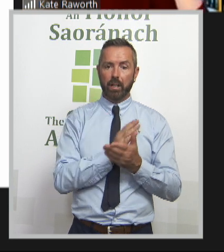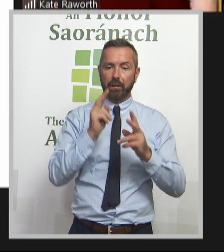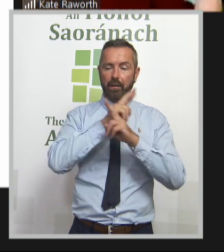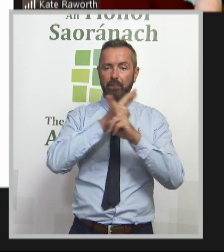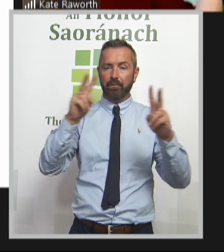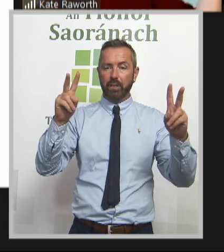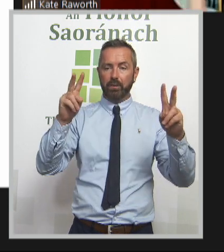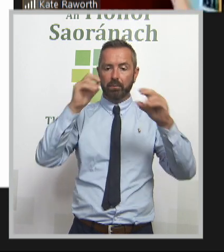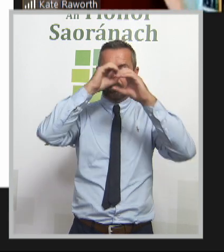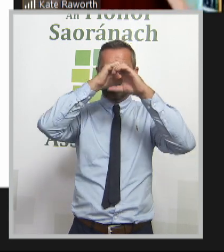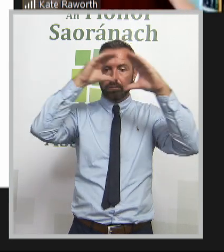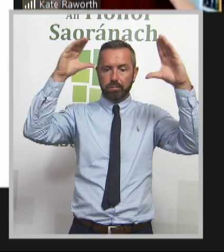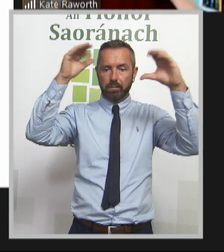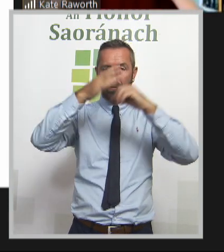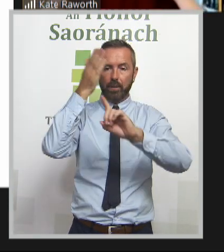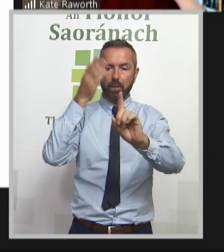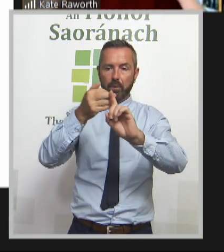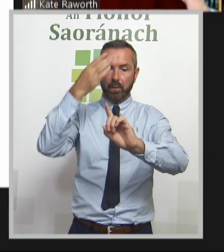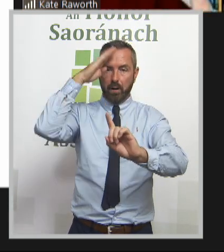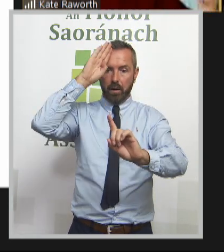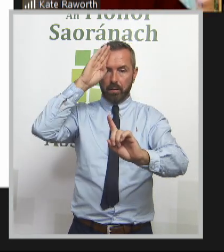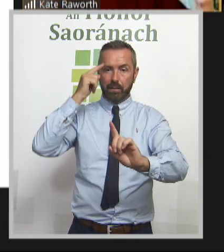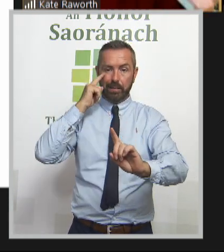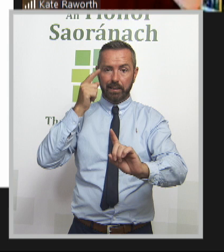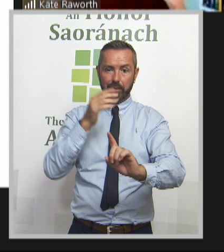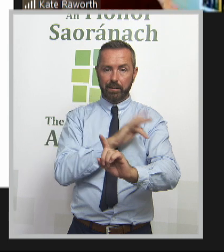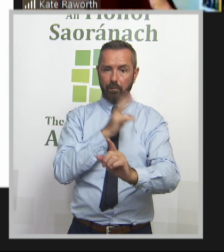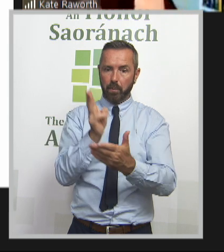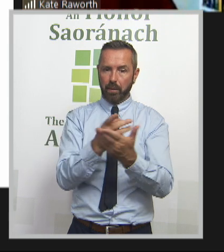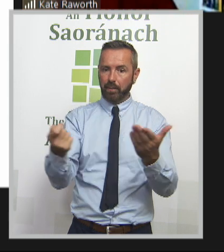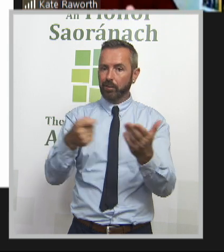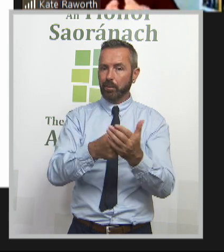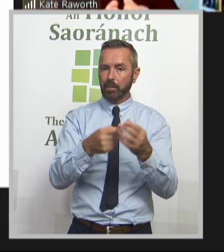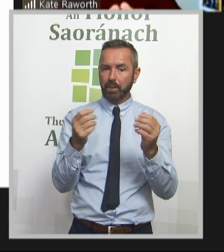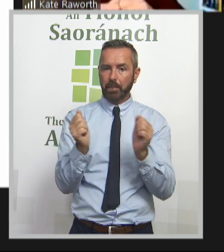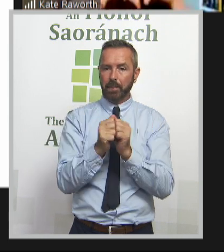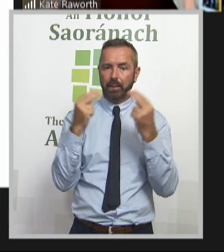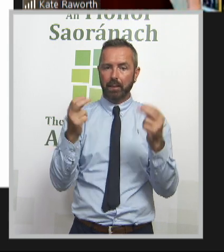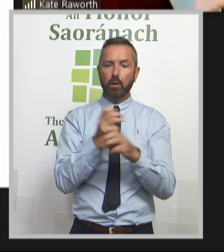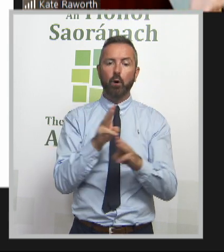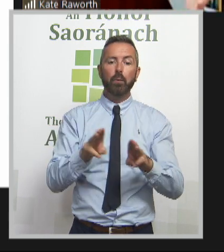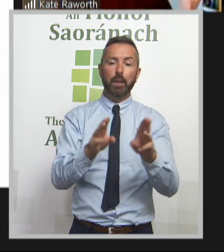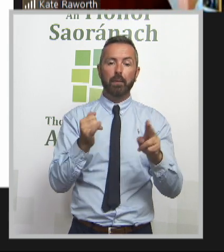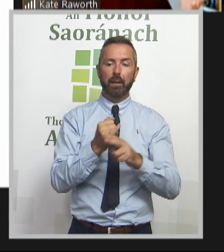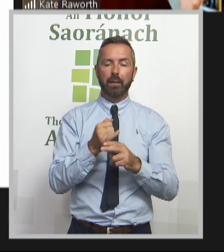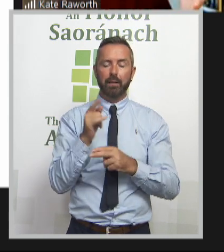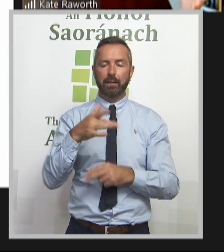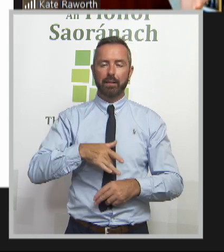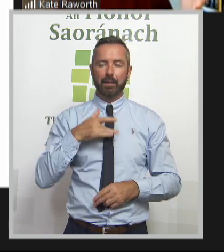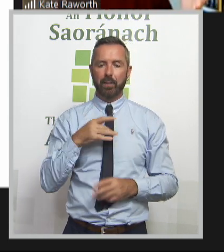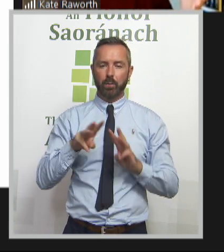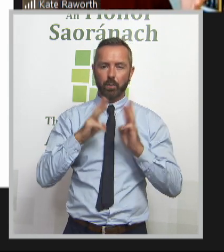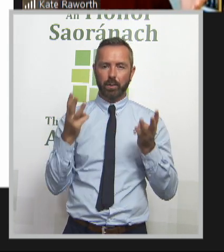for humanity that I hope Ireland sees itself as part of contributing to meet the needs of all people within the means of this living